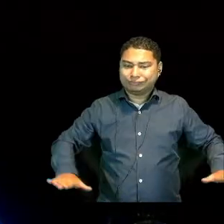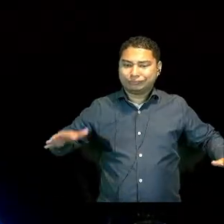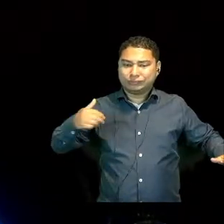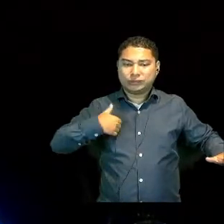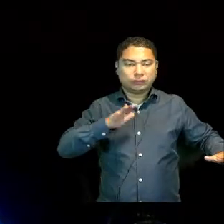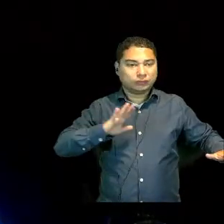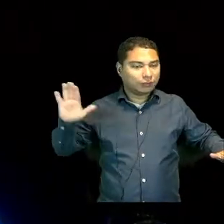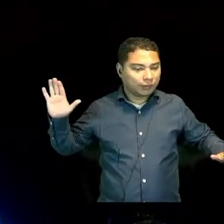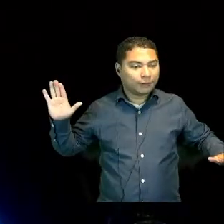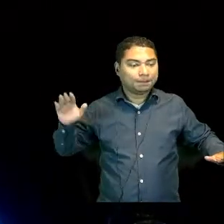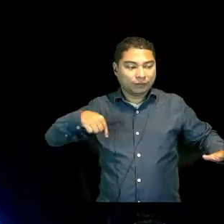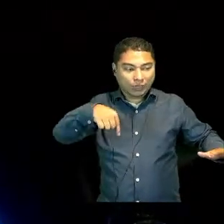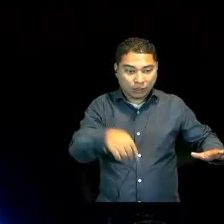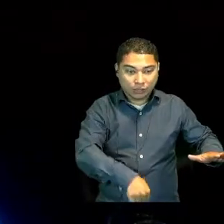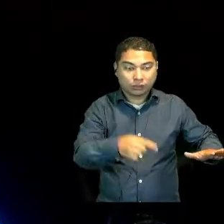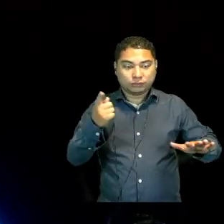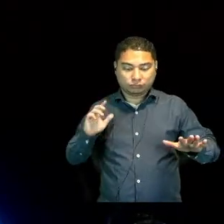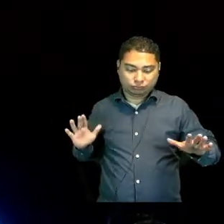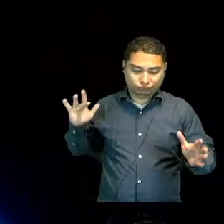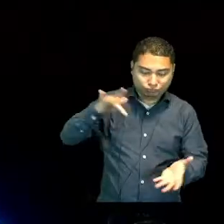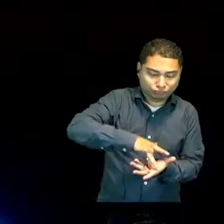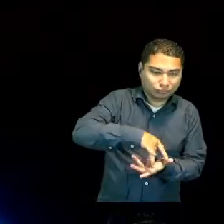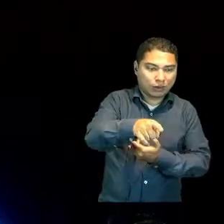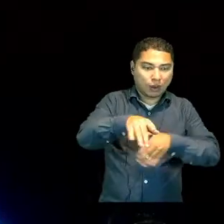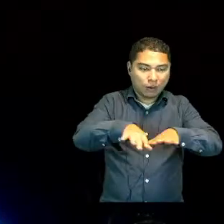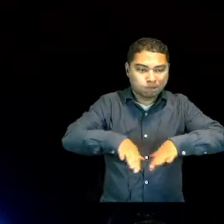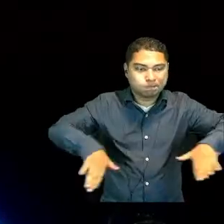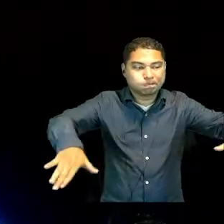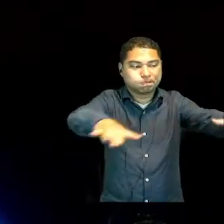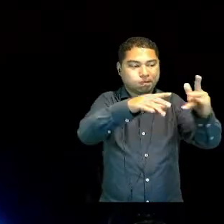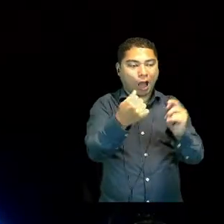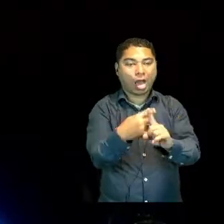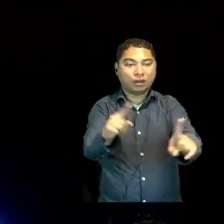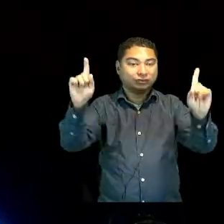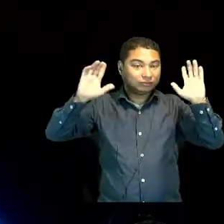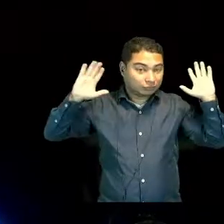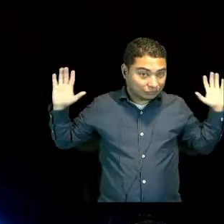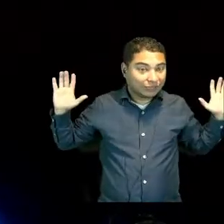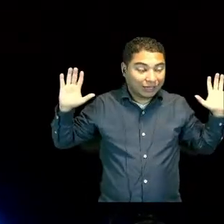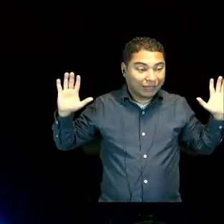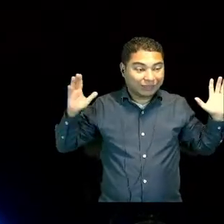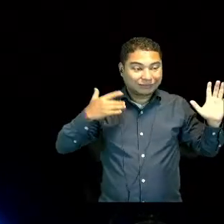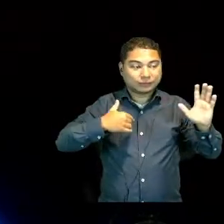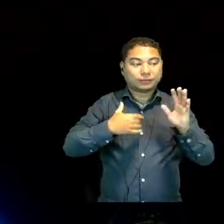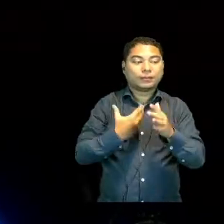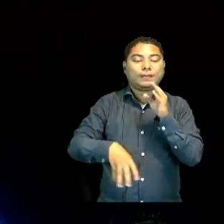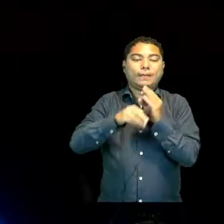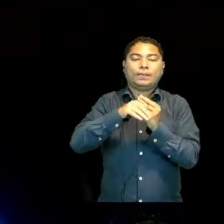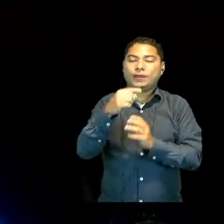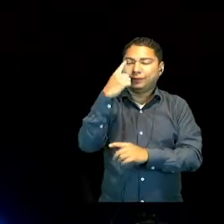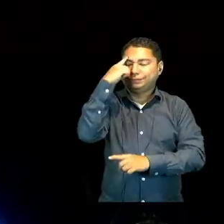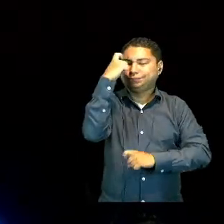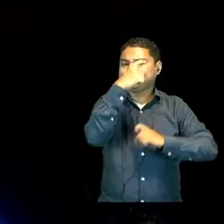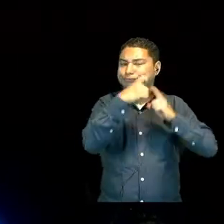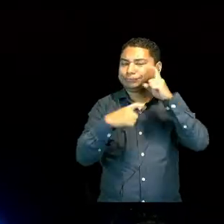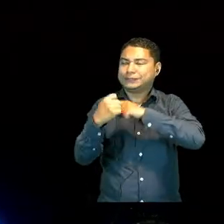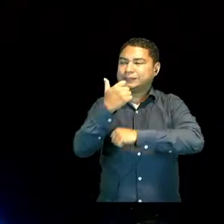all. And as we reflect on what would be required for the